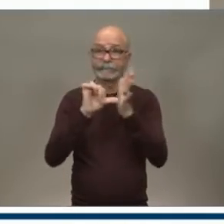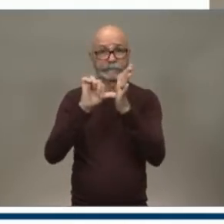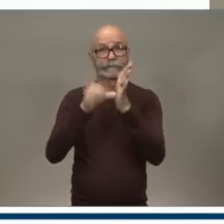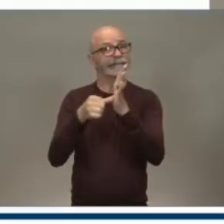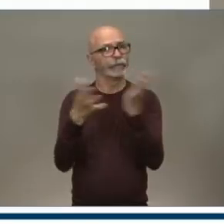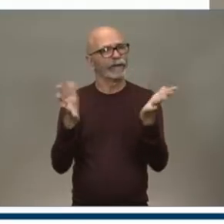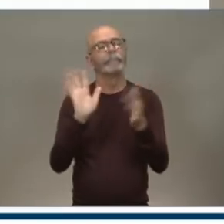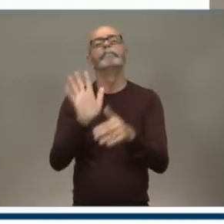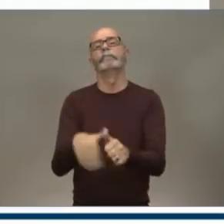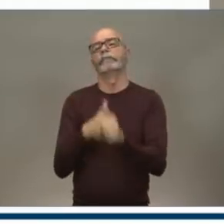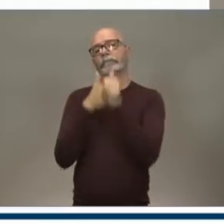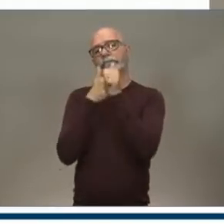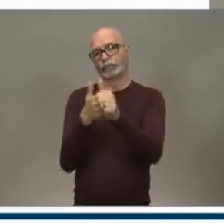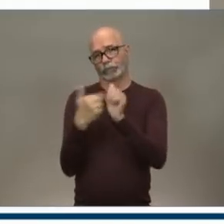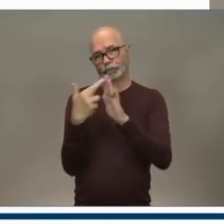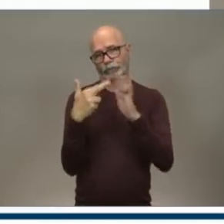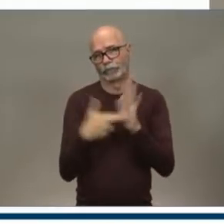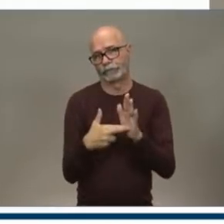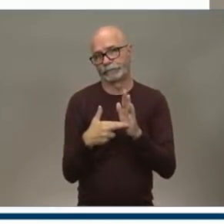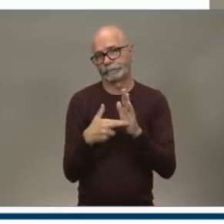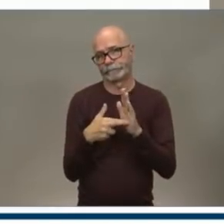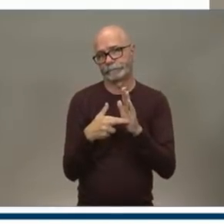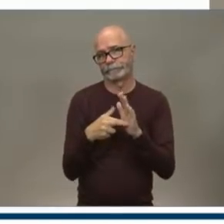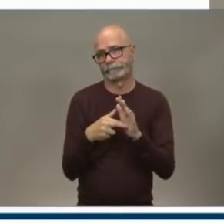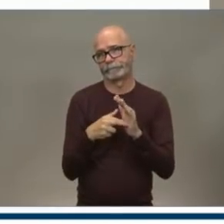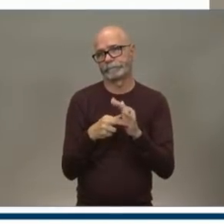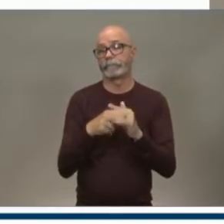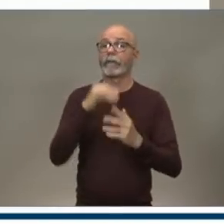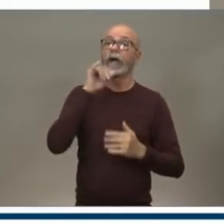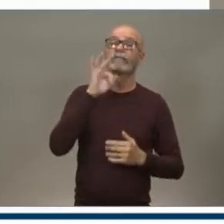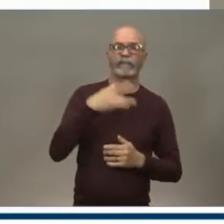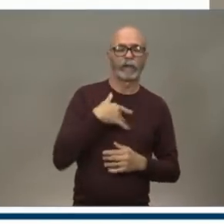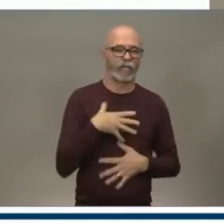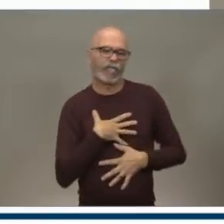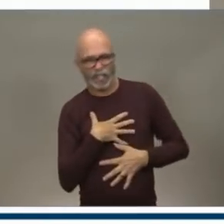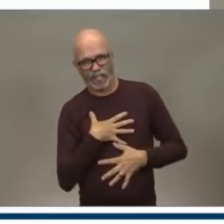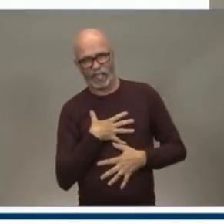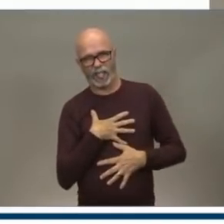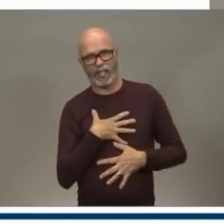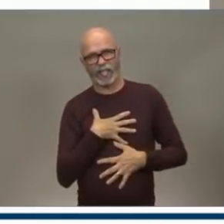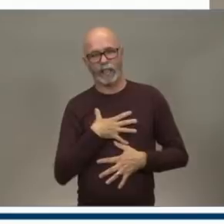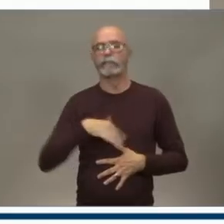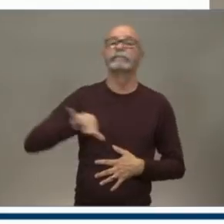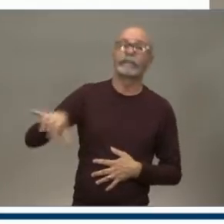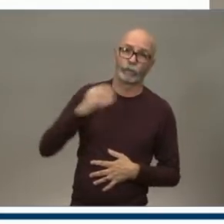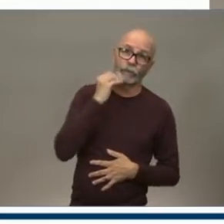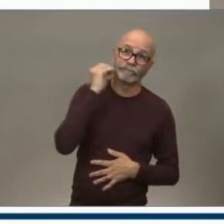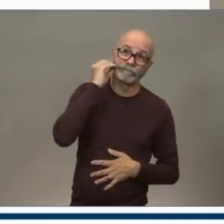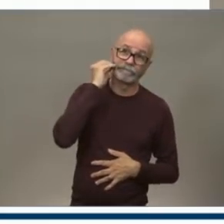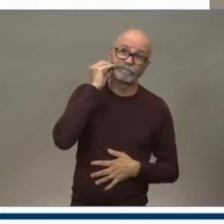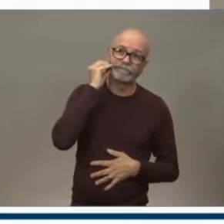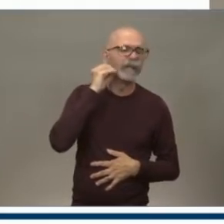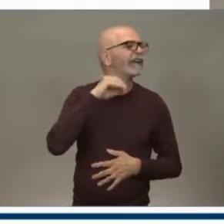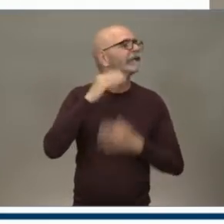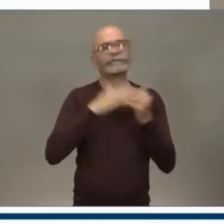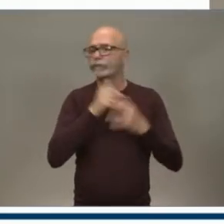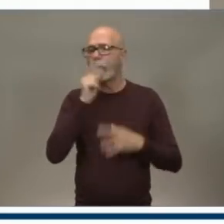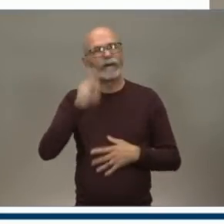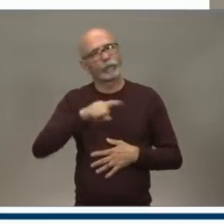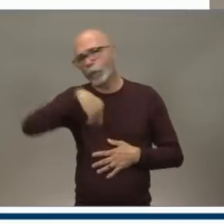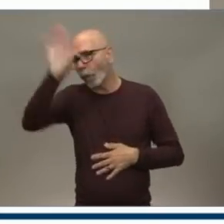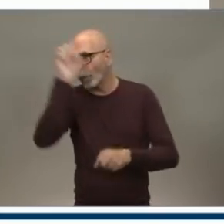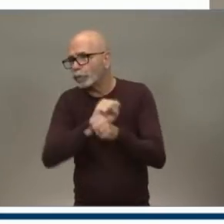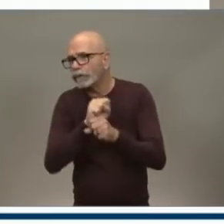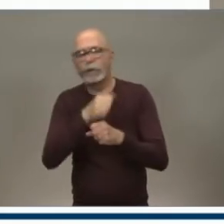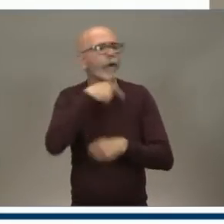feel unwell, it's really important that you need to stay home from work or school or any other activities and do the